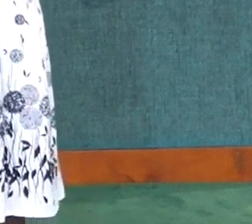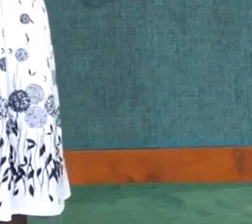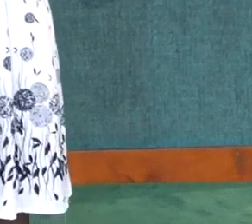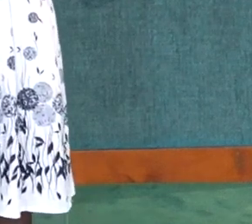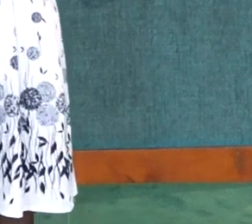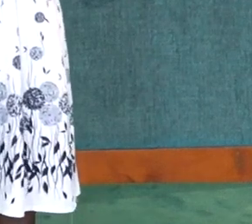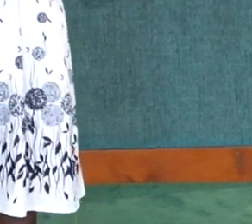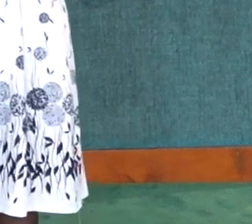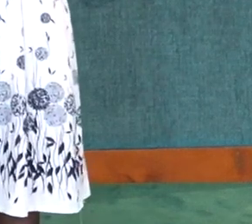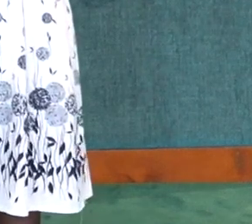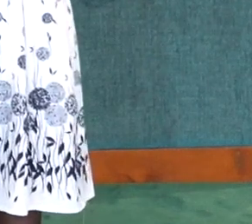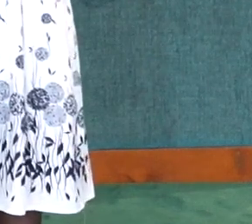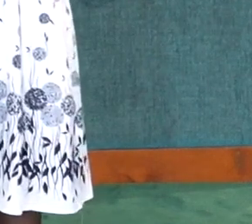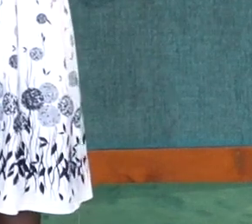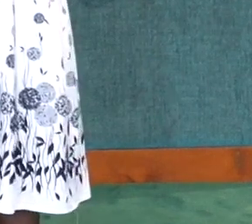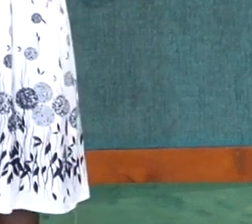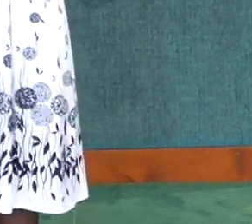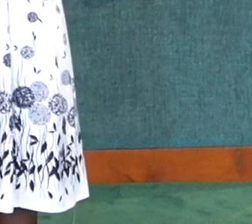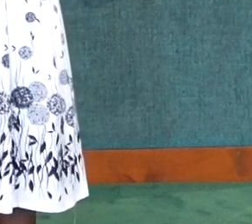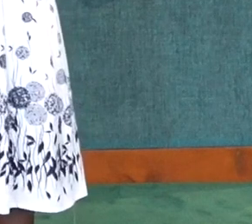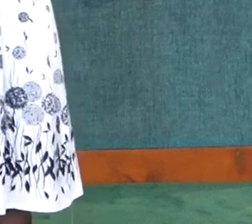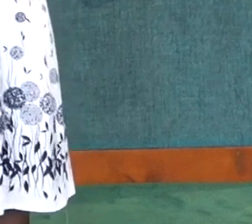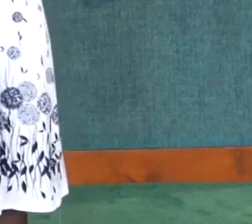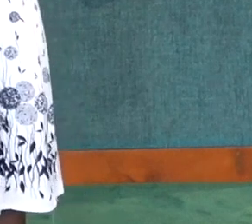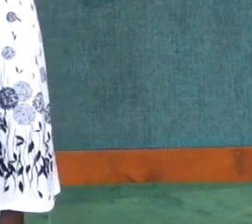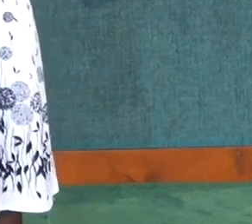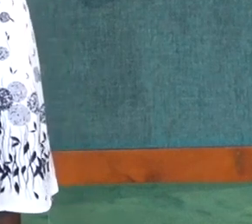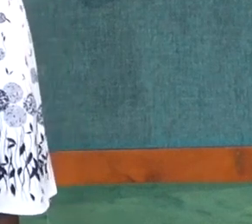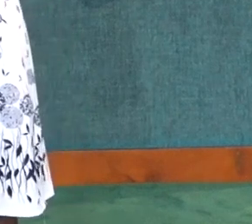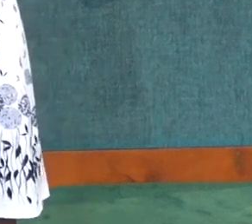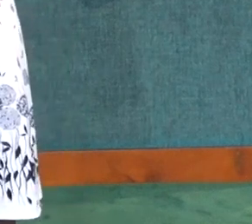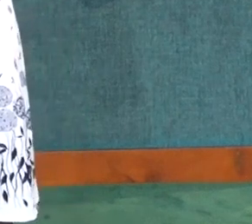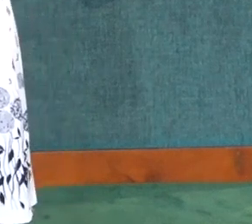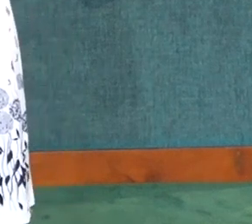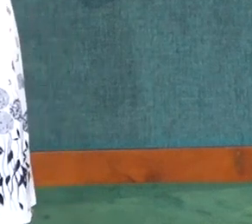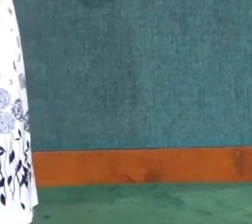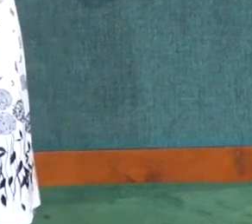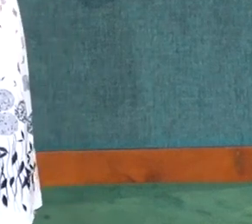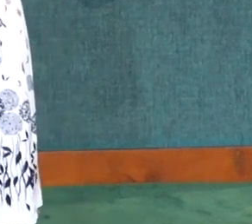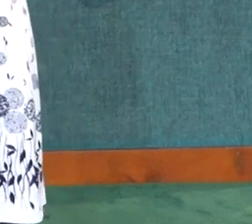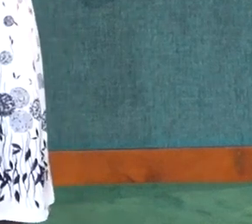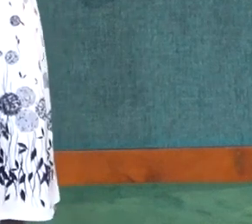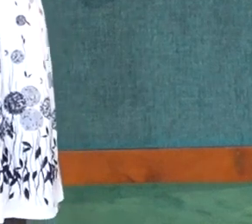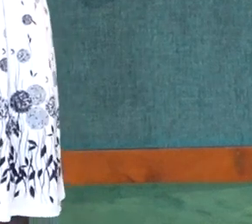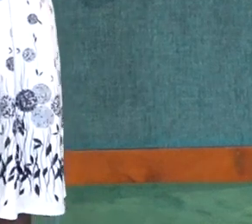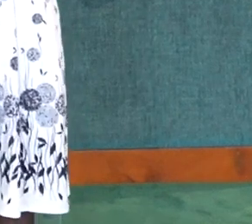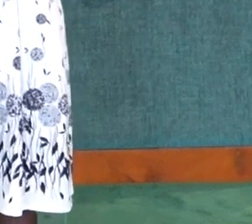Those who are weak.